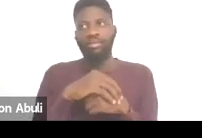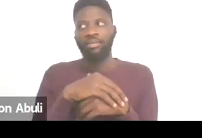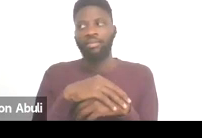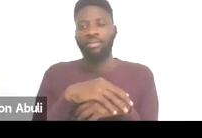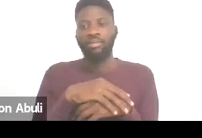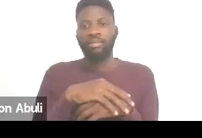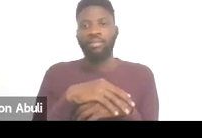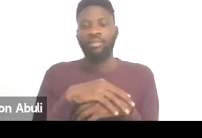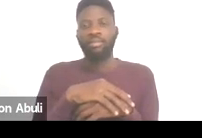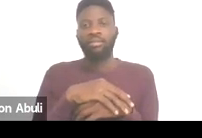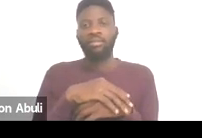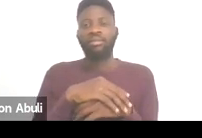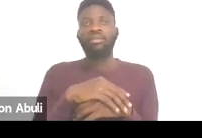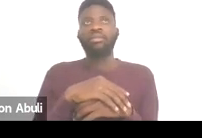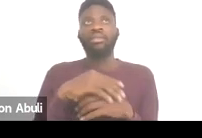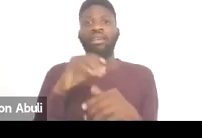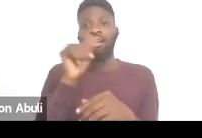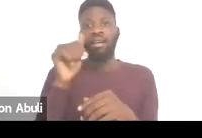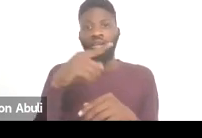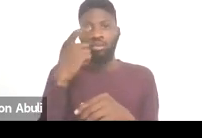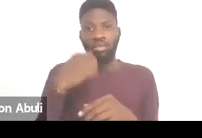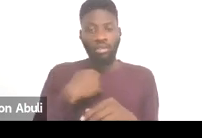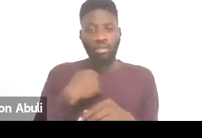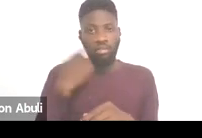Joseph, was there any other question for me in the chat